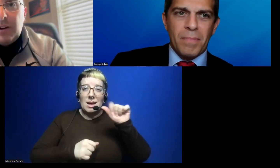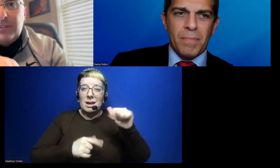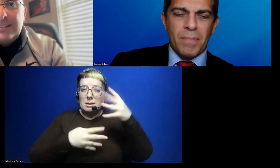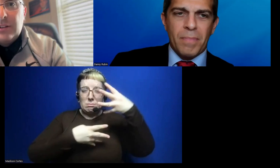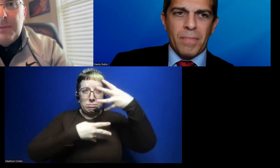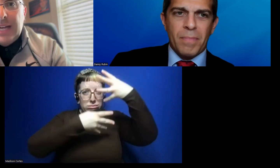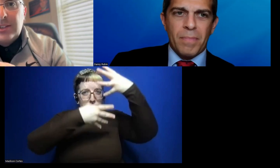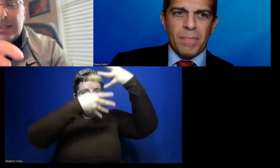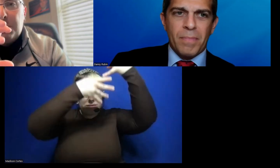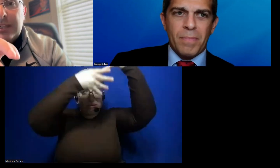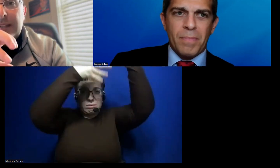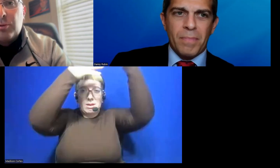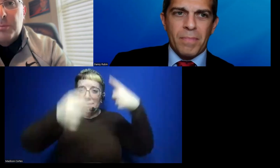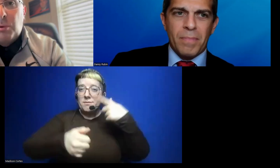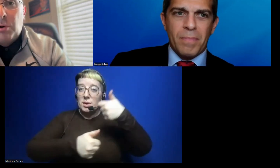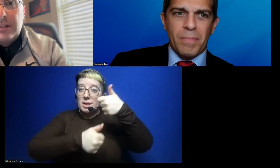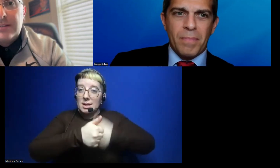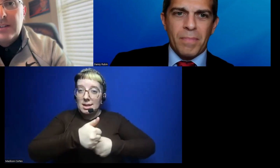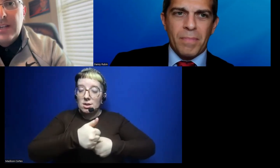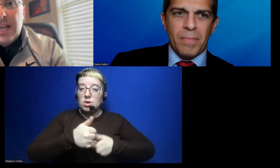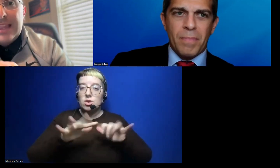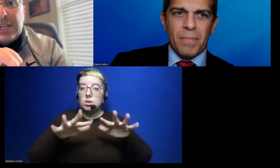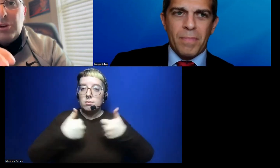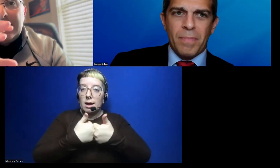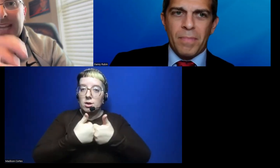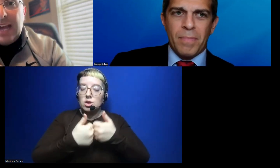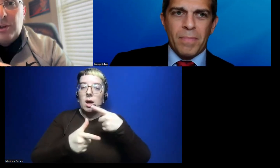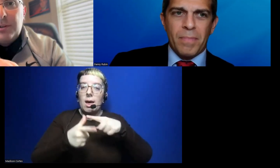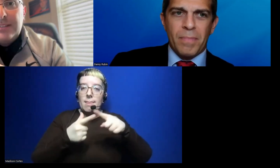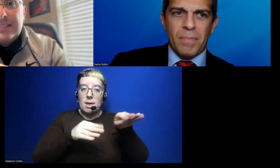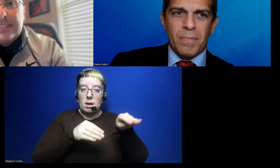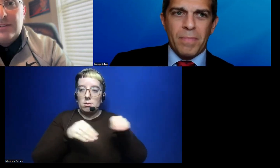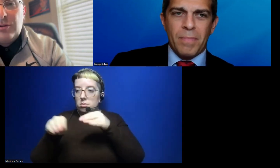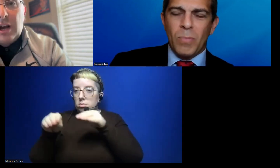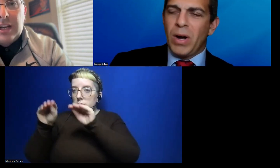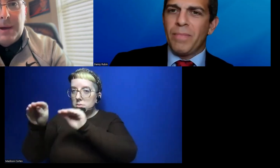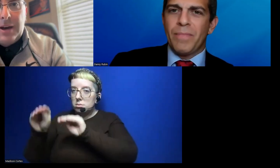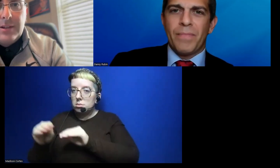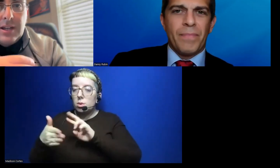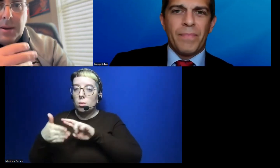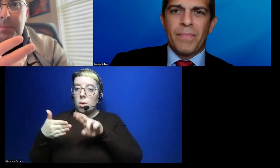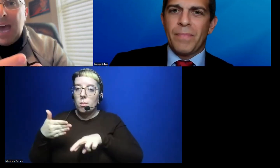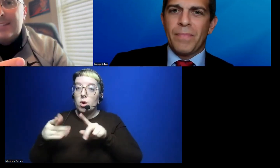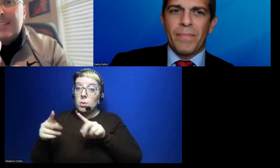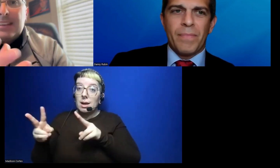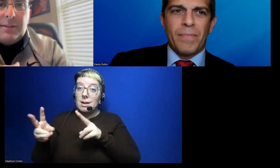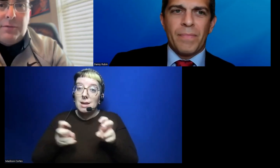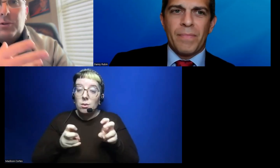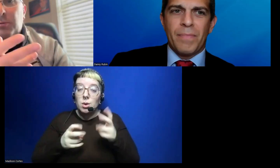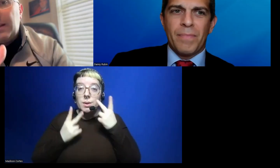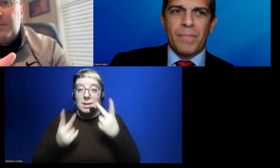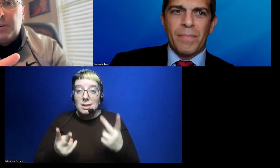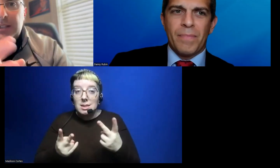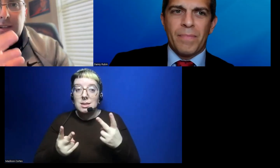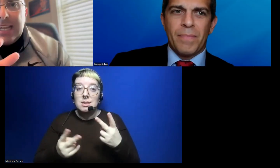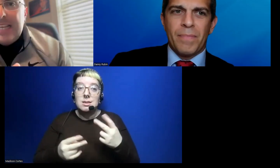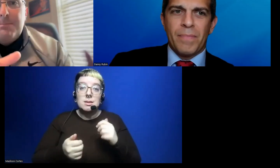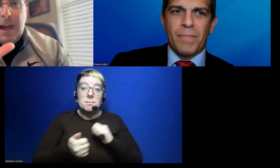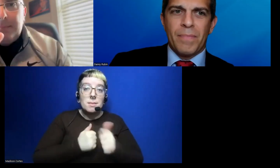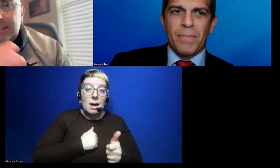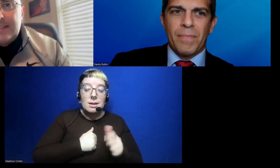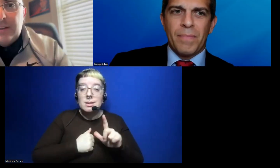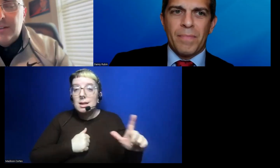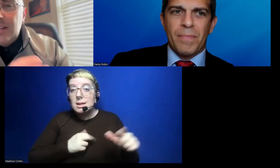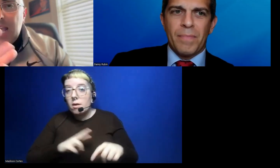points for every single match and then put into reports that you can download and see. So you talk Wow. about passing, left foot, right foot,